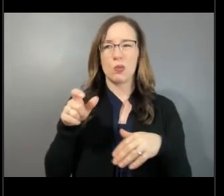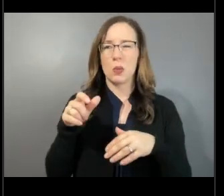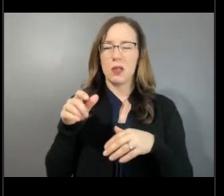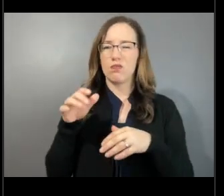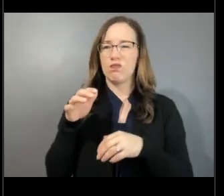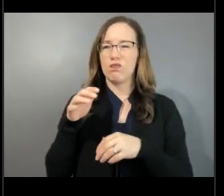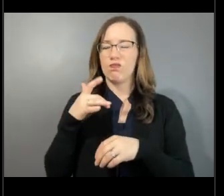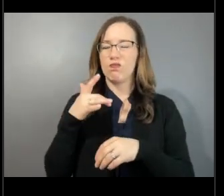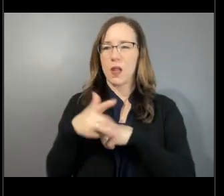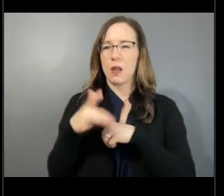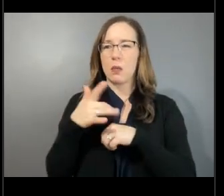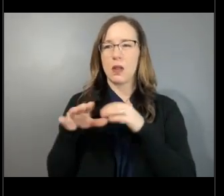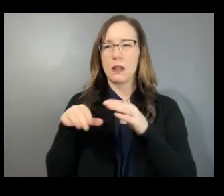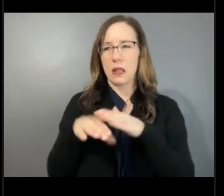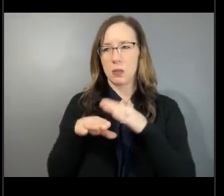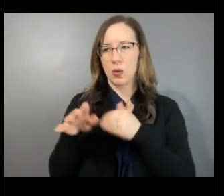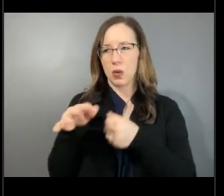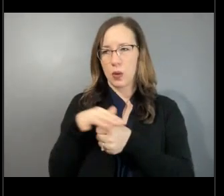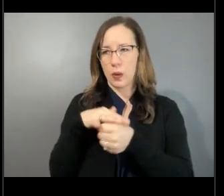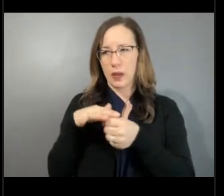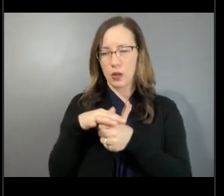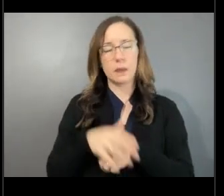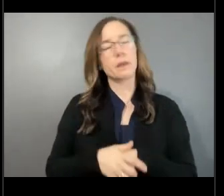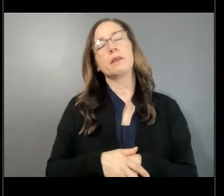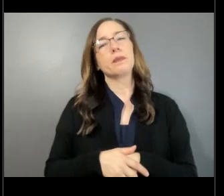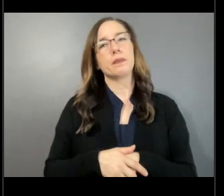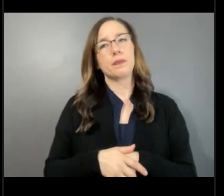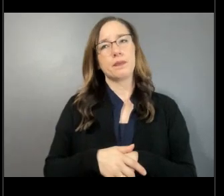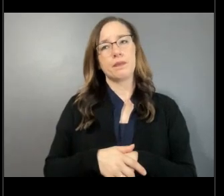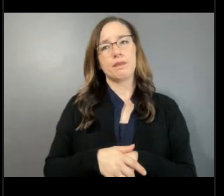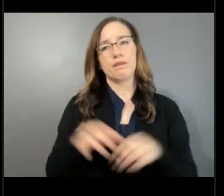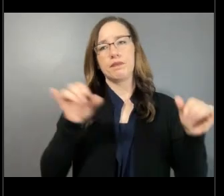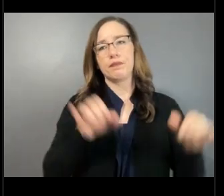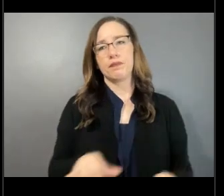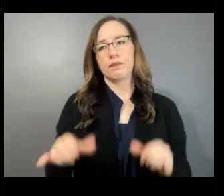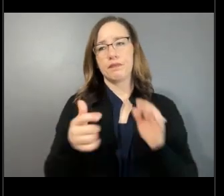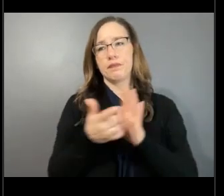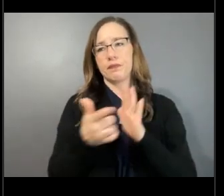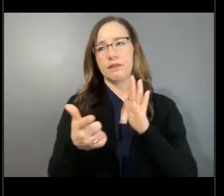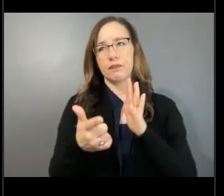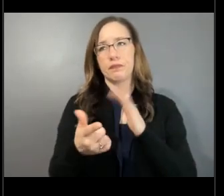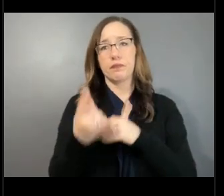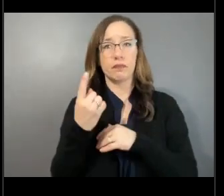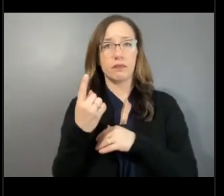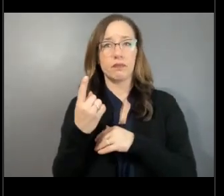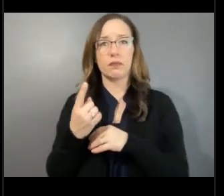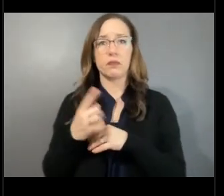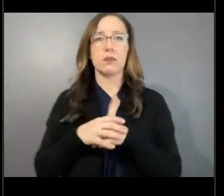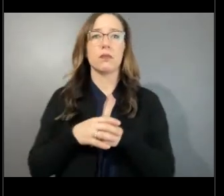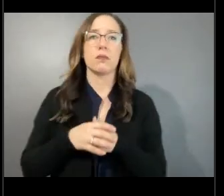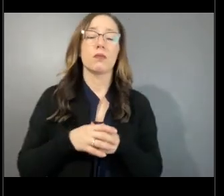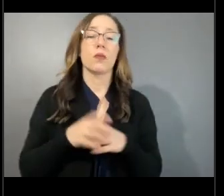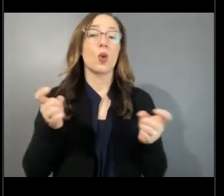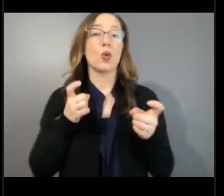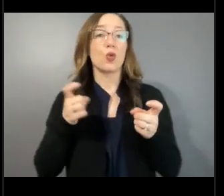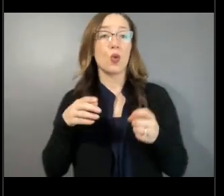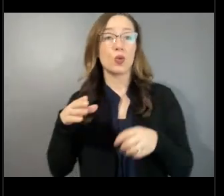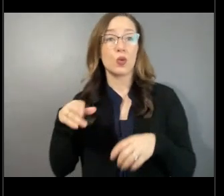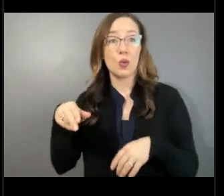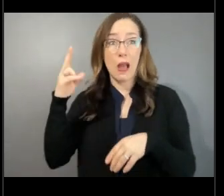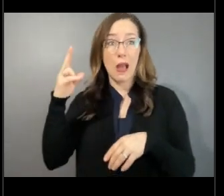accessible locations. Common violation 1, controls too high or too low.